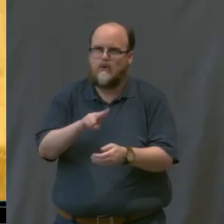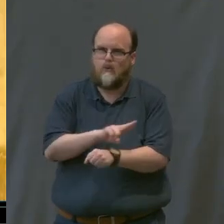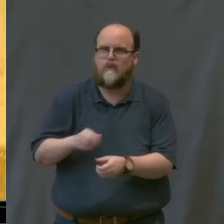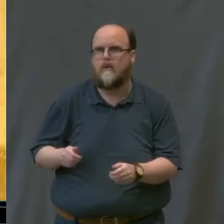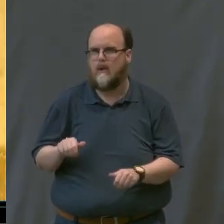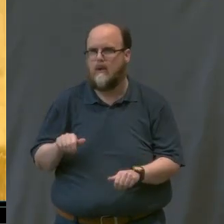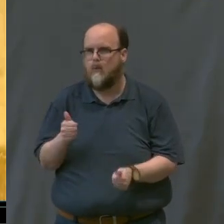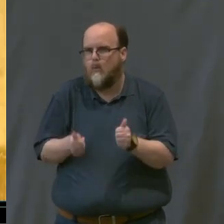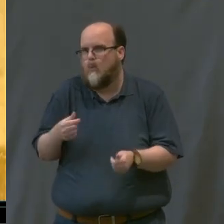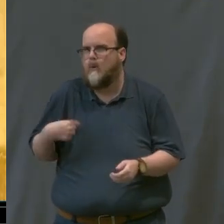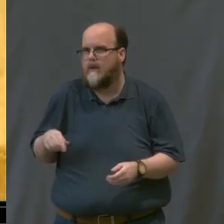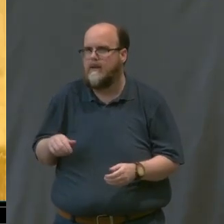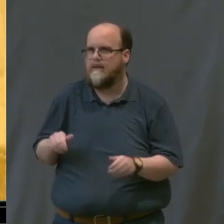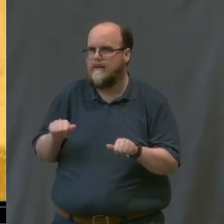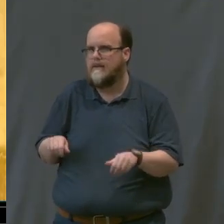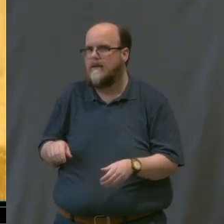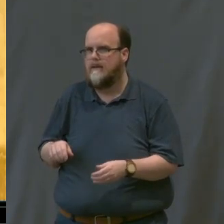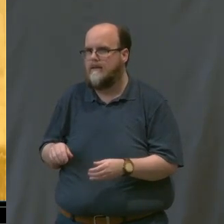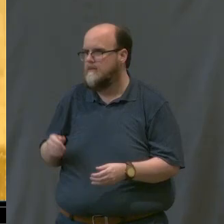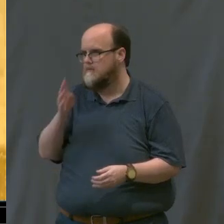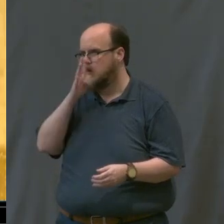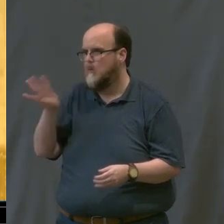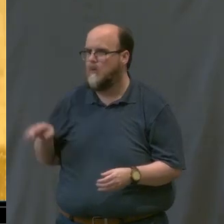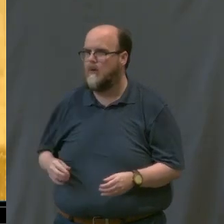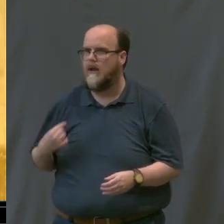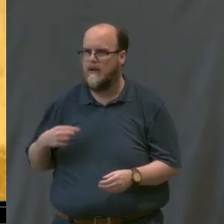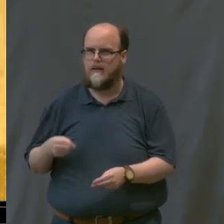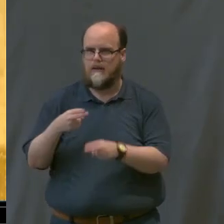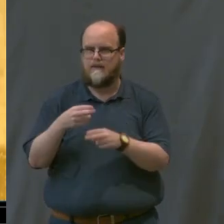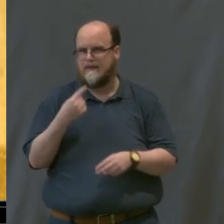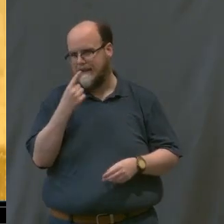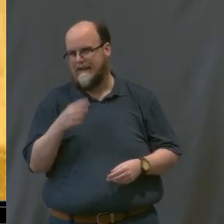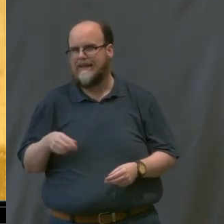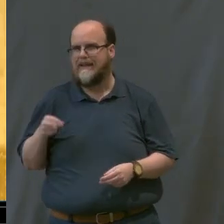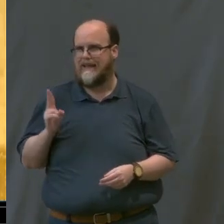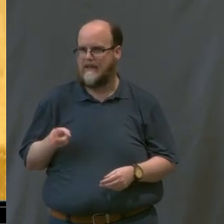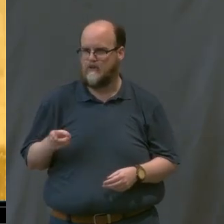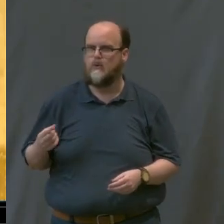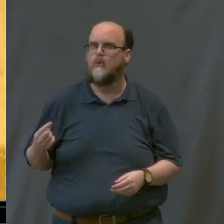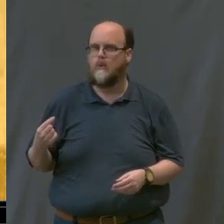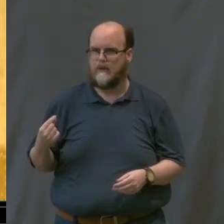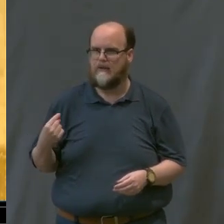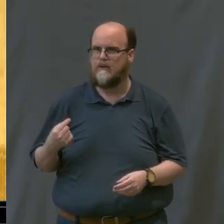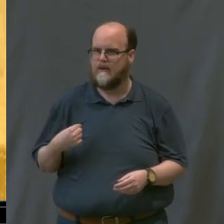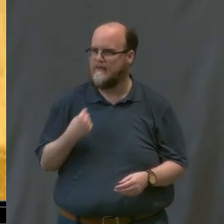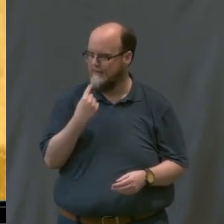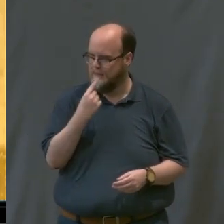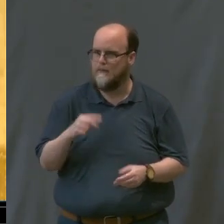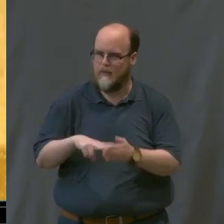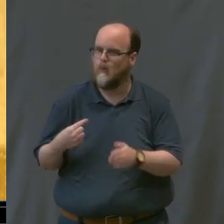mentioned history was one of the sources we're going to be using. When I say history, I'm talking first